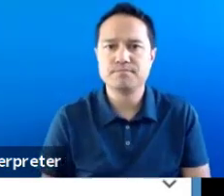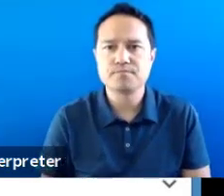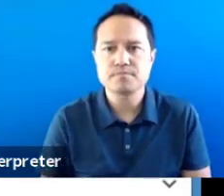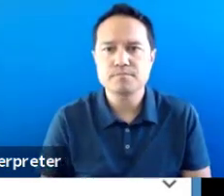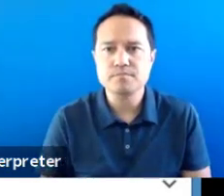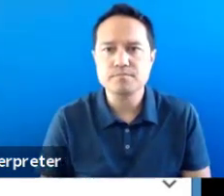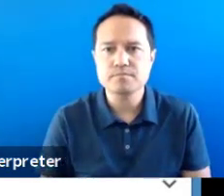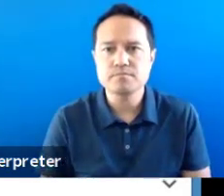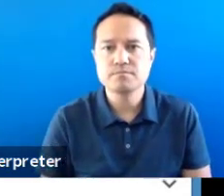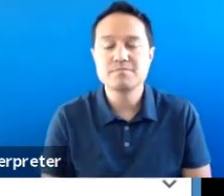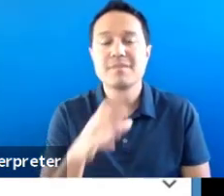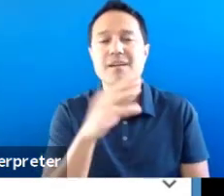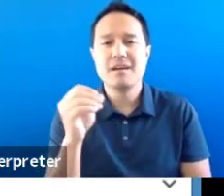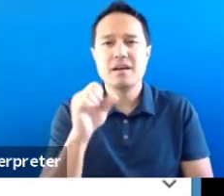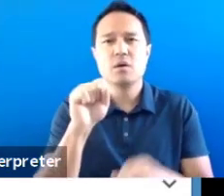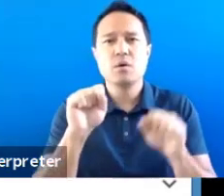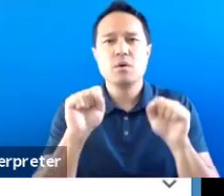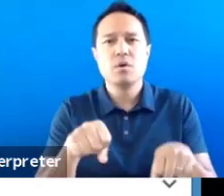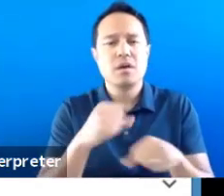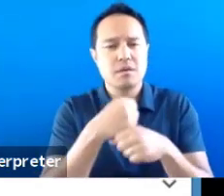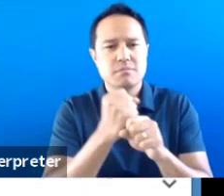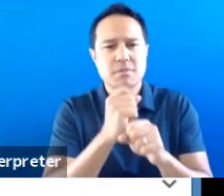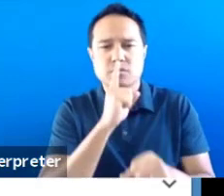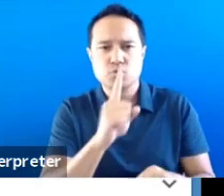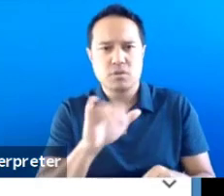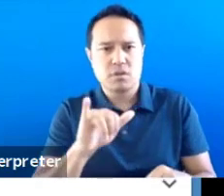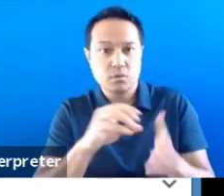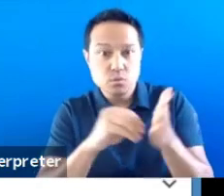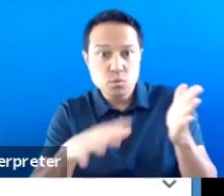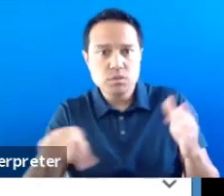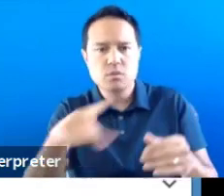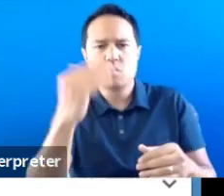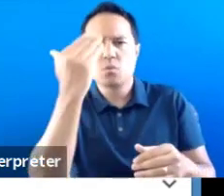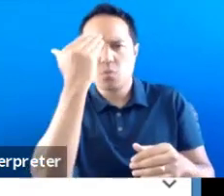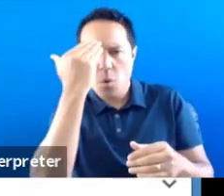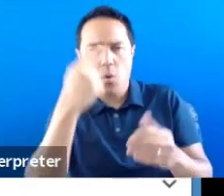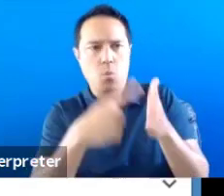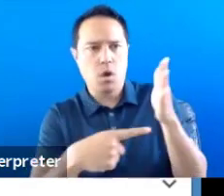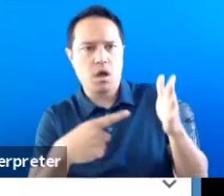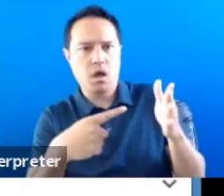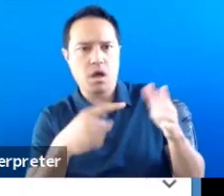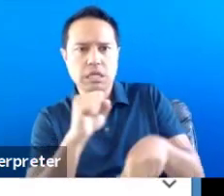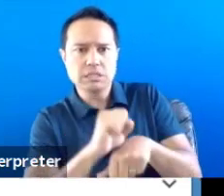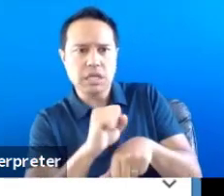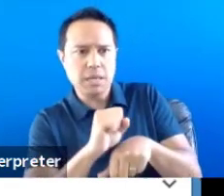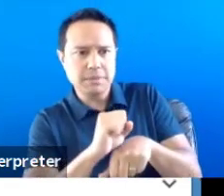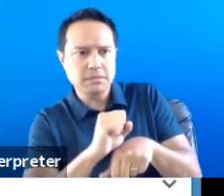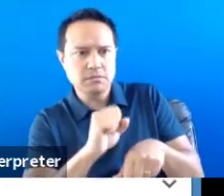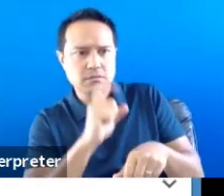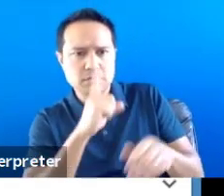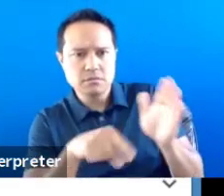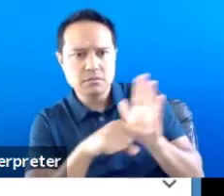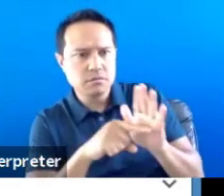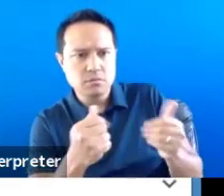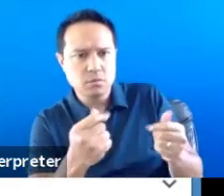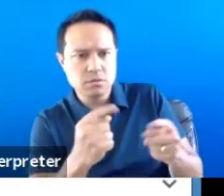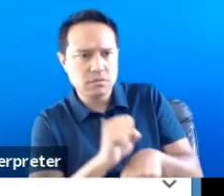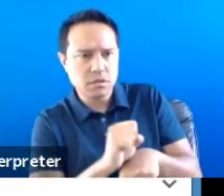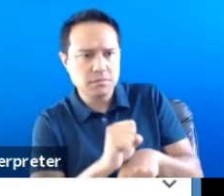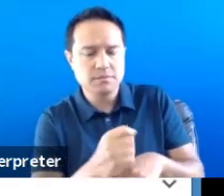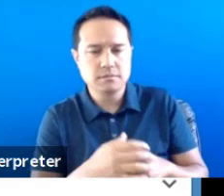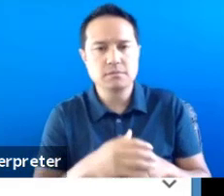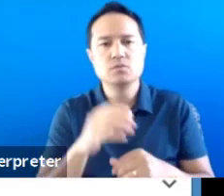make sure that they know what they should be working on, okay? So I would definitely check out